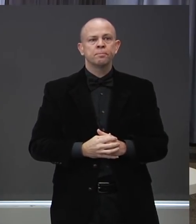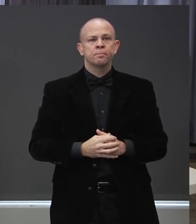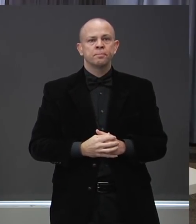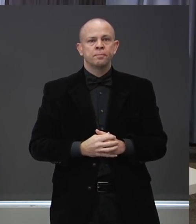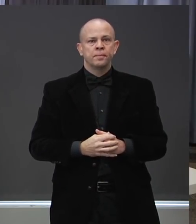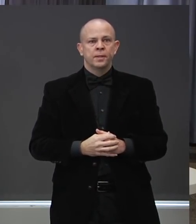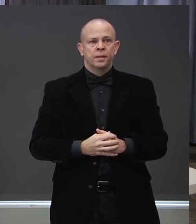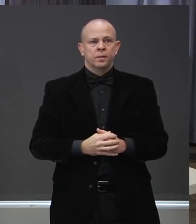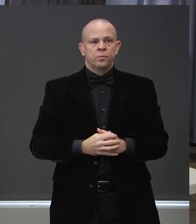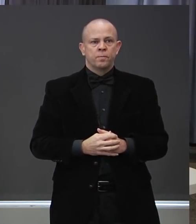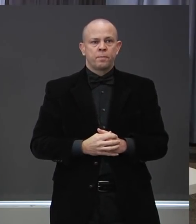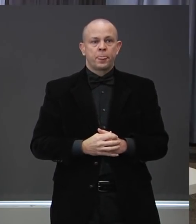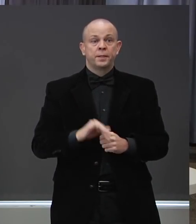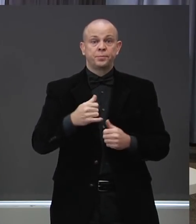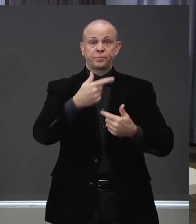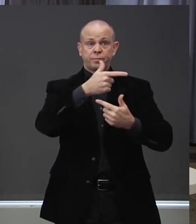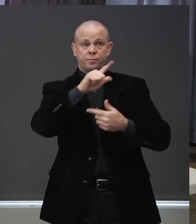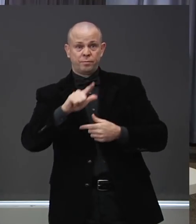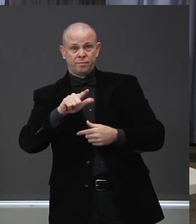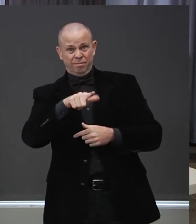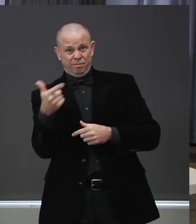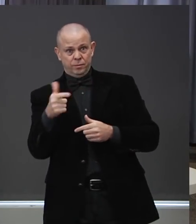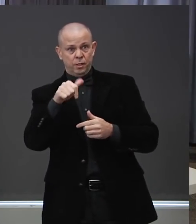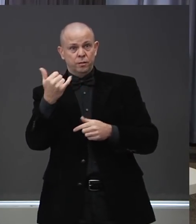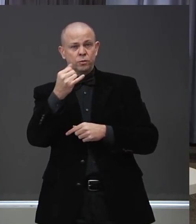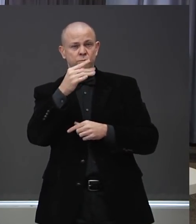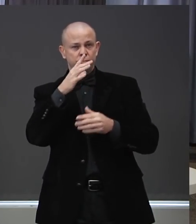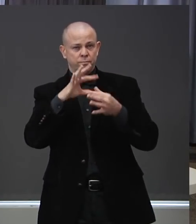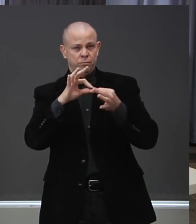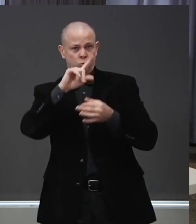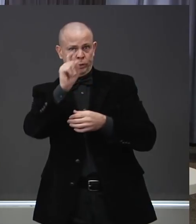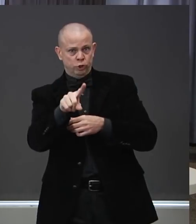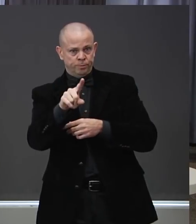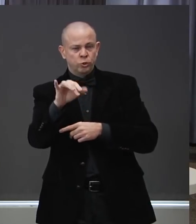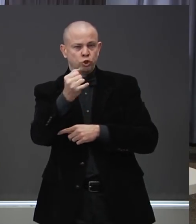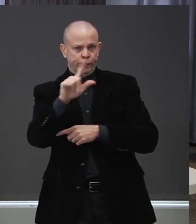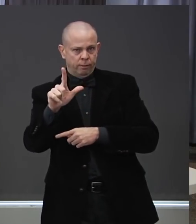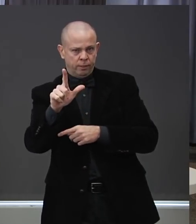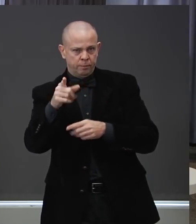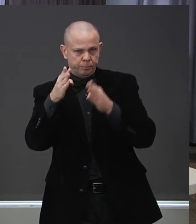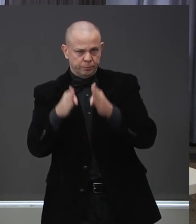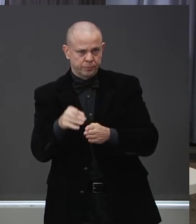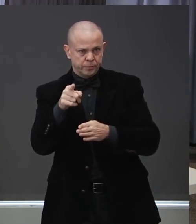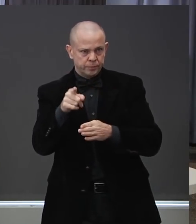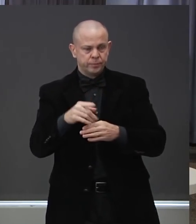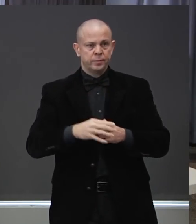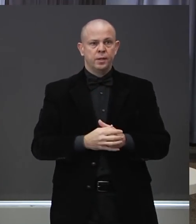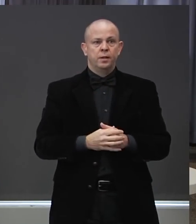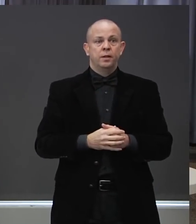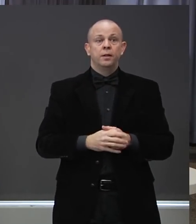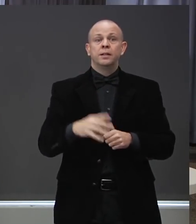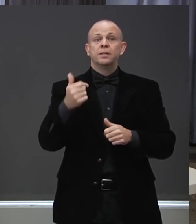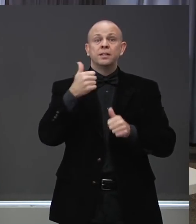The next question is from Jill. Where can we see how each county is progressing towards reopening on the metrics? Thanks for the